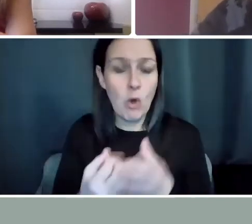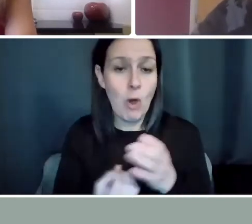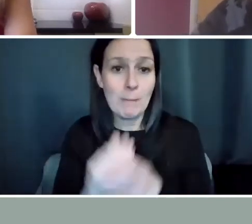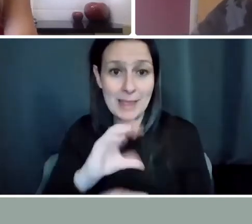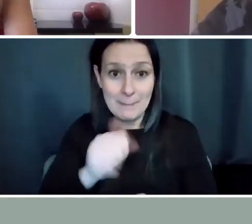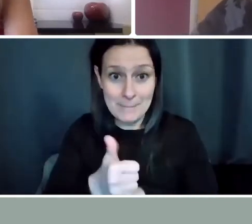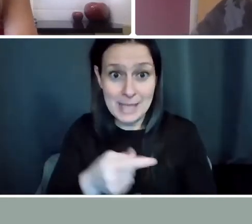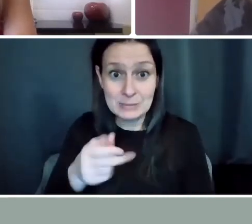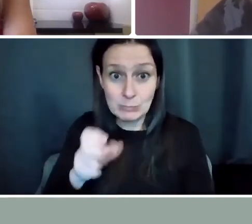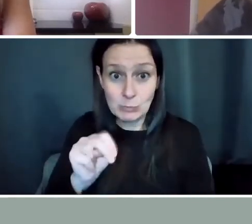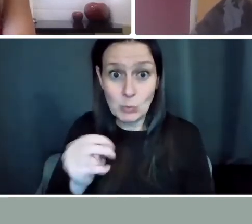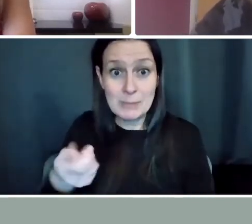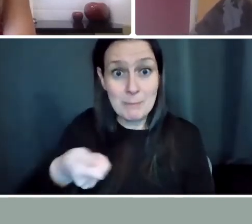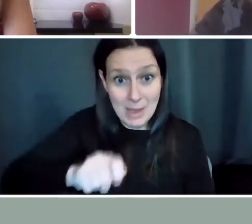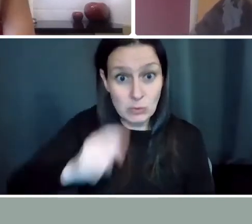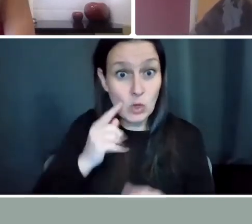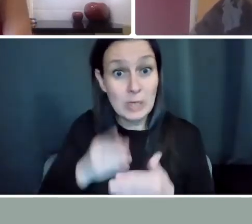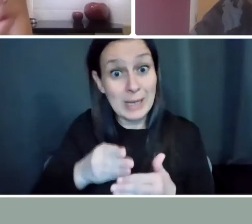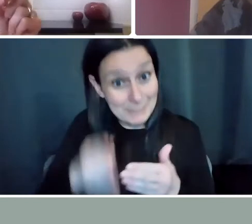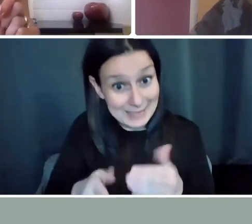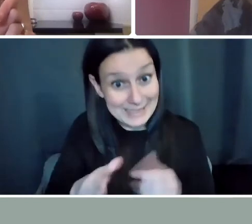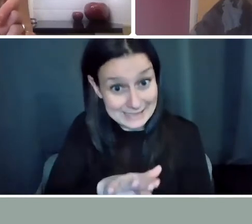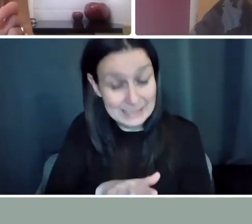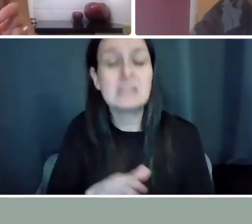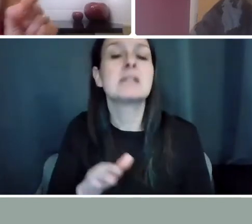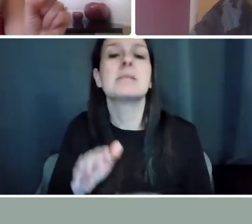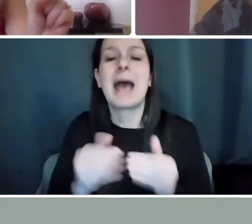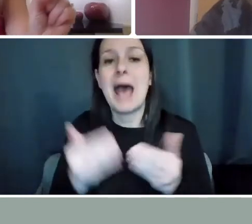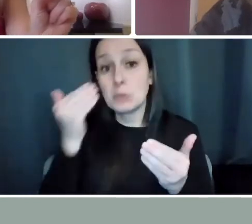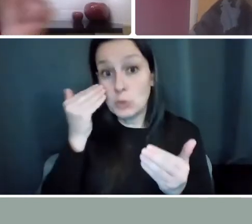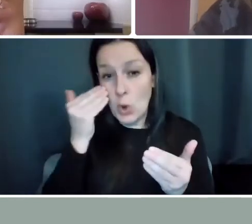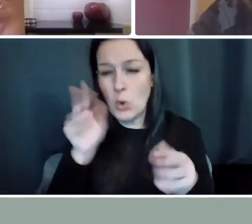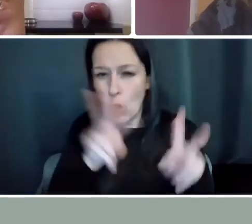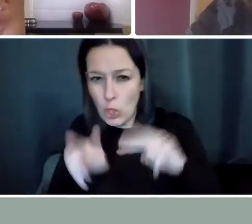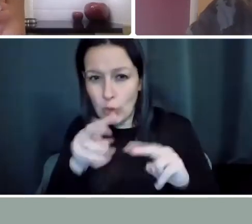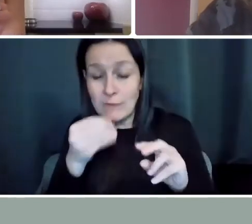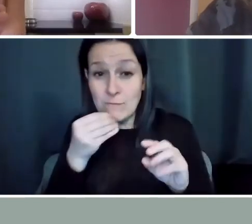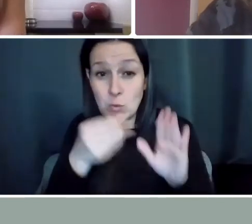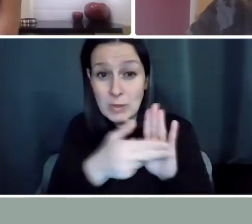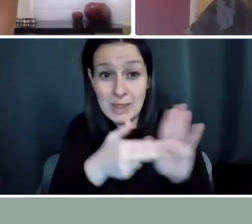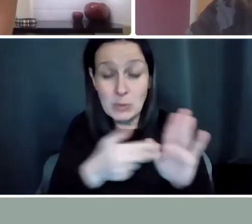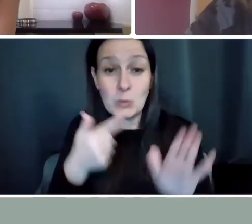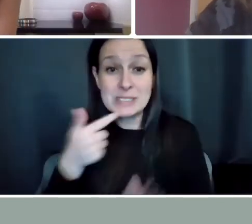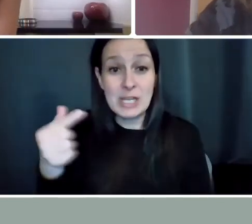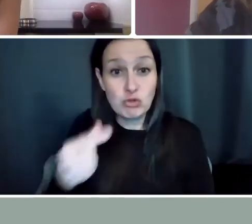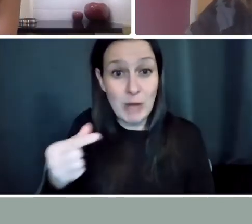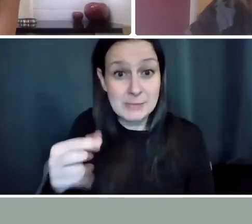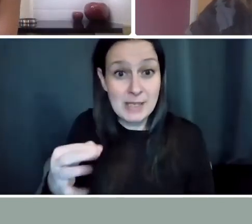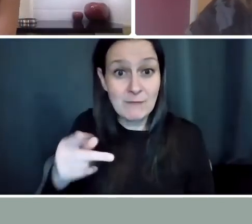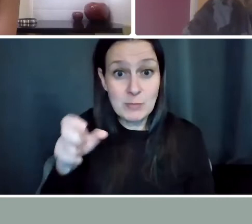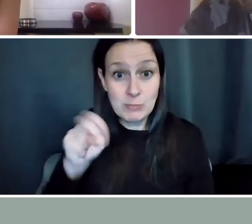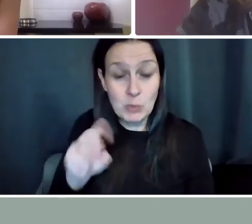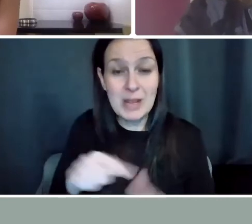complete. The best way to know if it is when you look on the food label, it says like grams of protein, and then there's a column